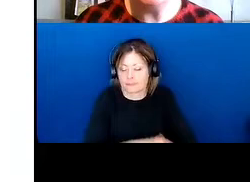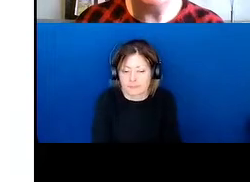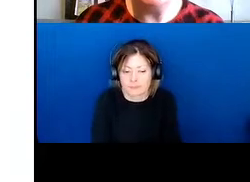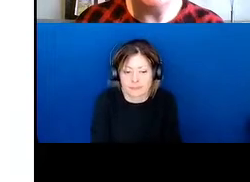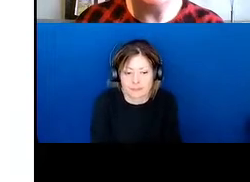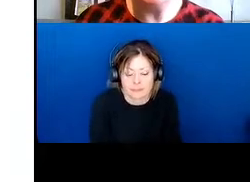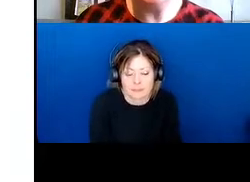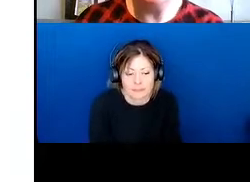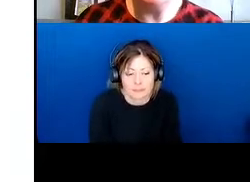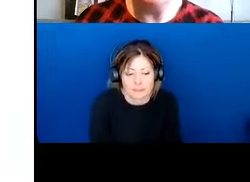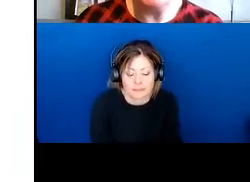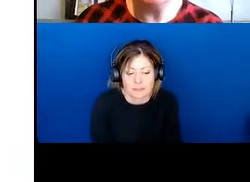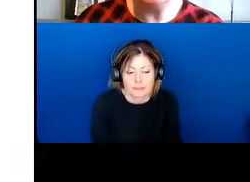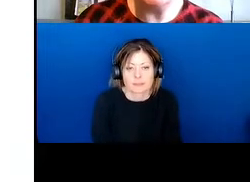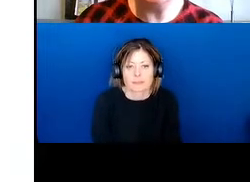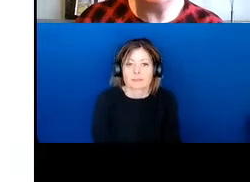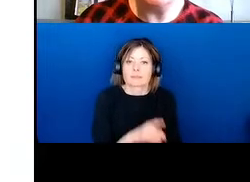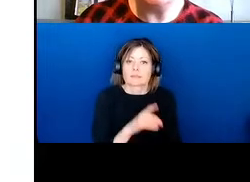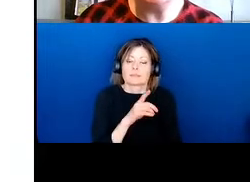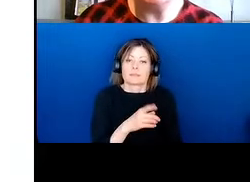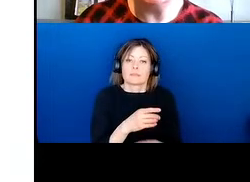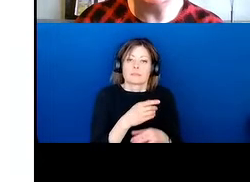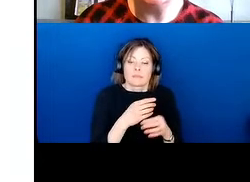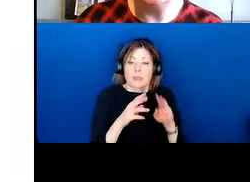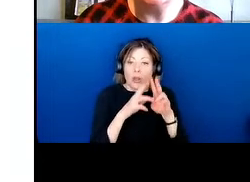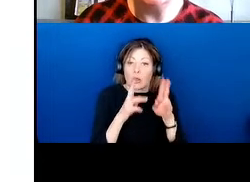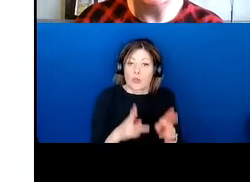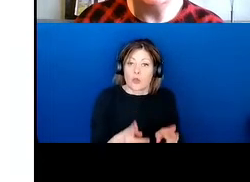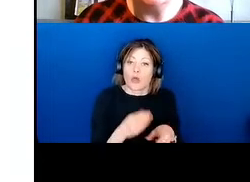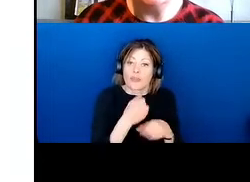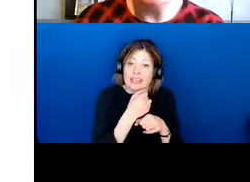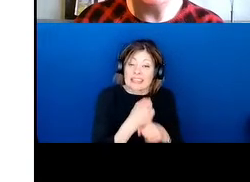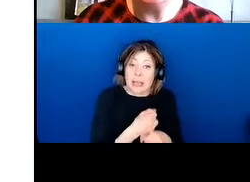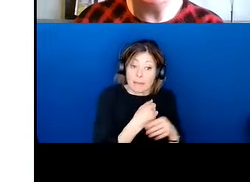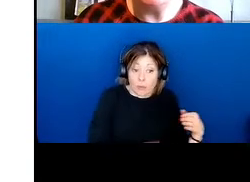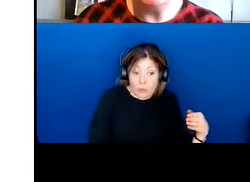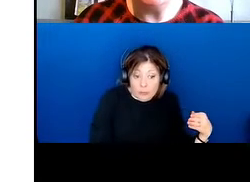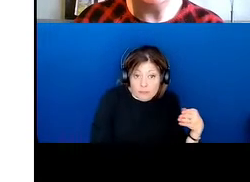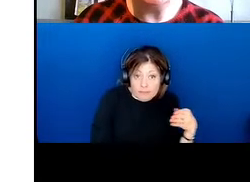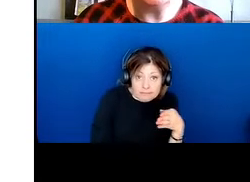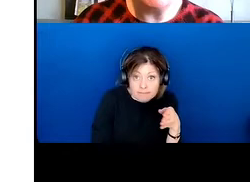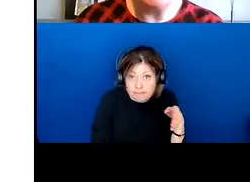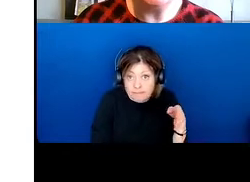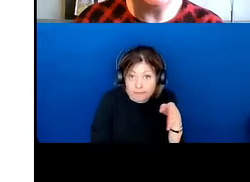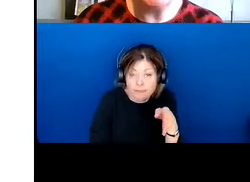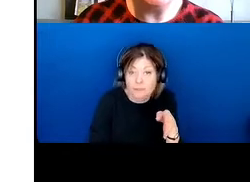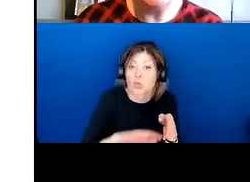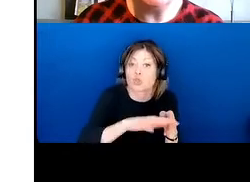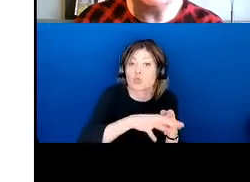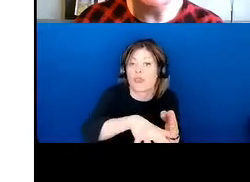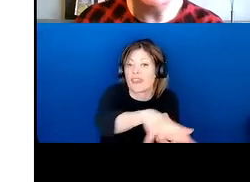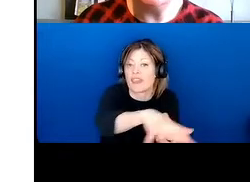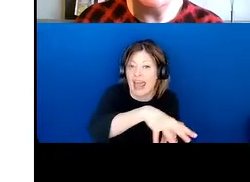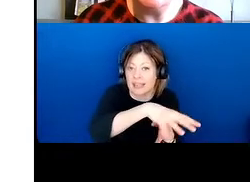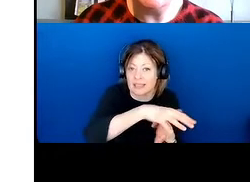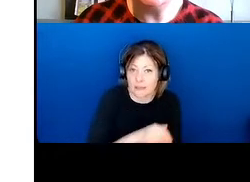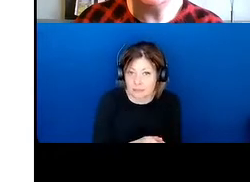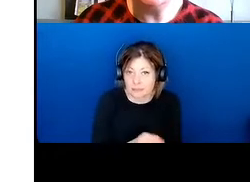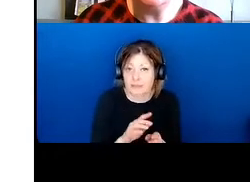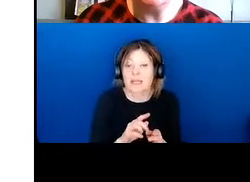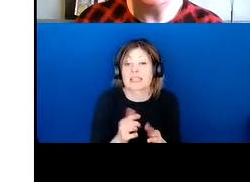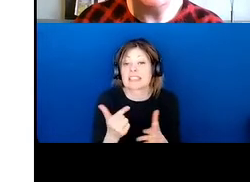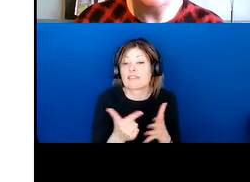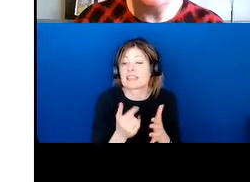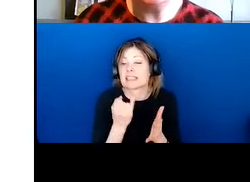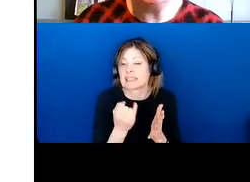The path from the Gothic temple meanders down to the lakeside in what John Parnell described in 1763